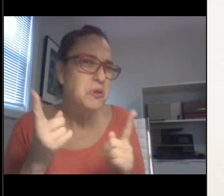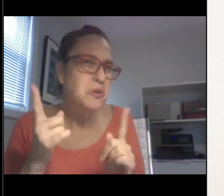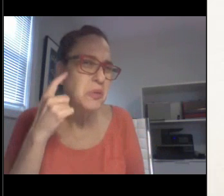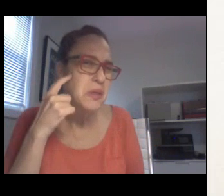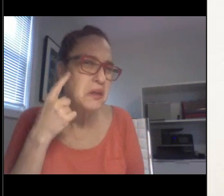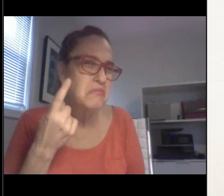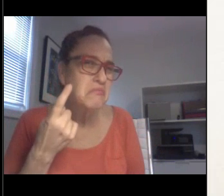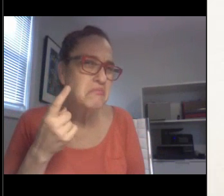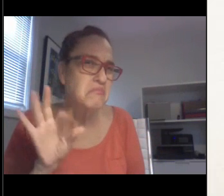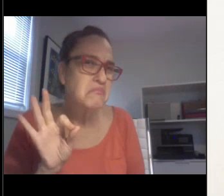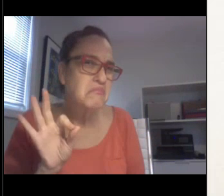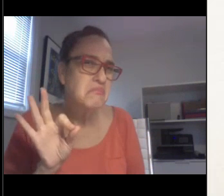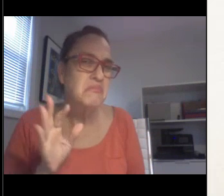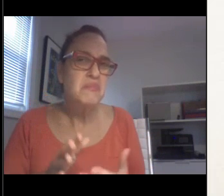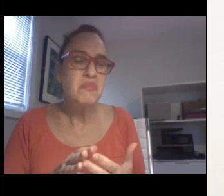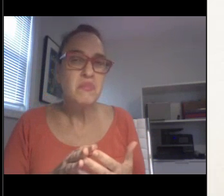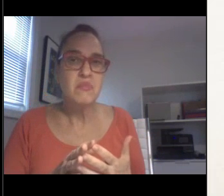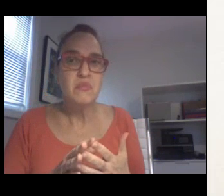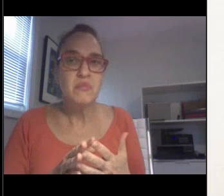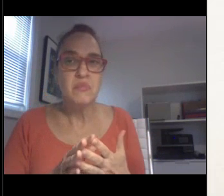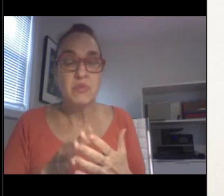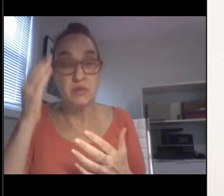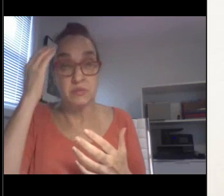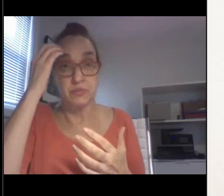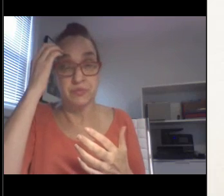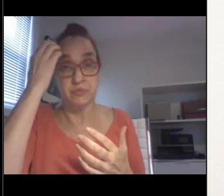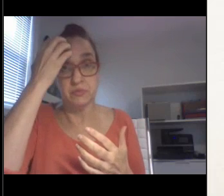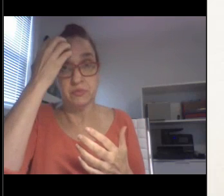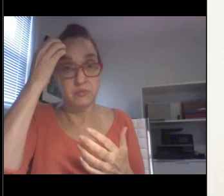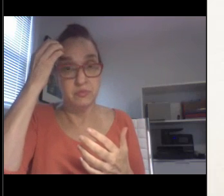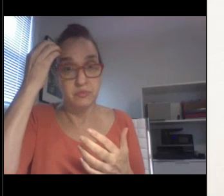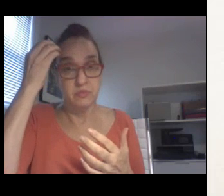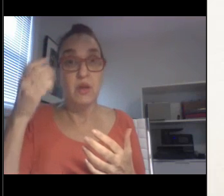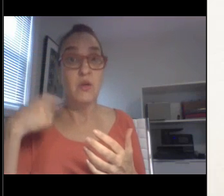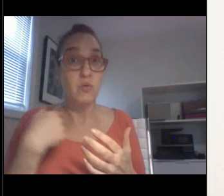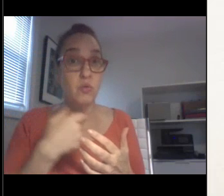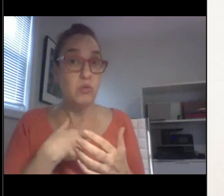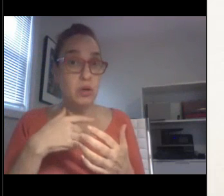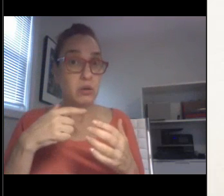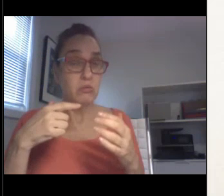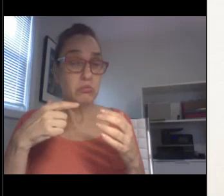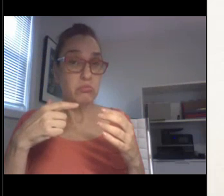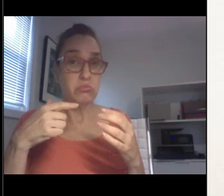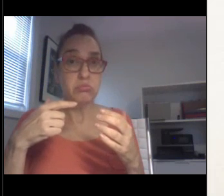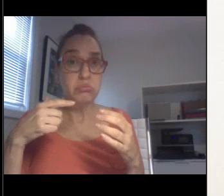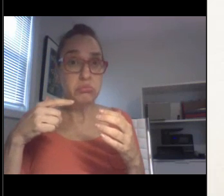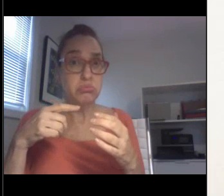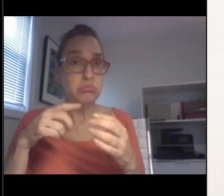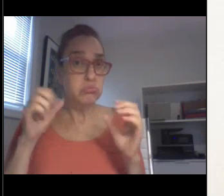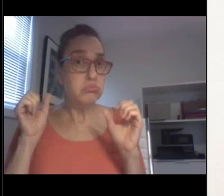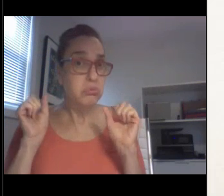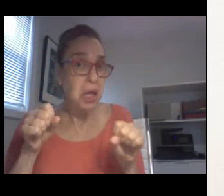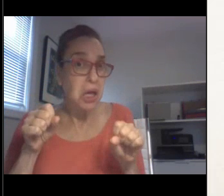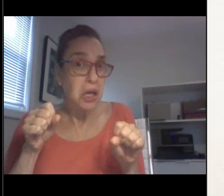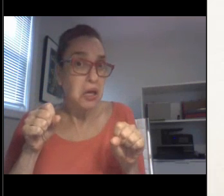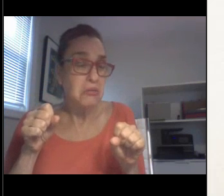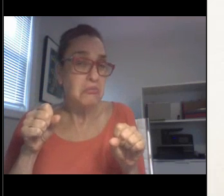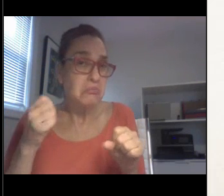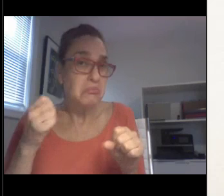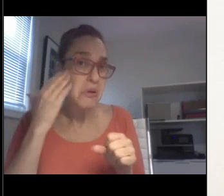Instead of broadly claiming, which is true, by the way, that systemic racism is at work, what